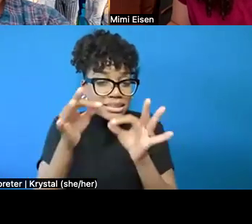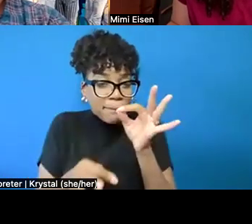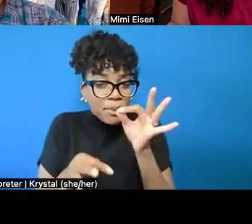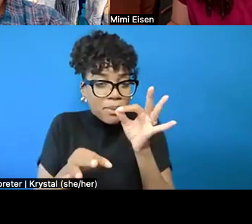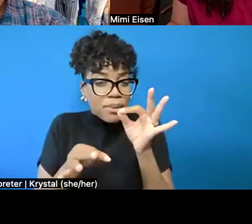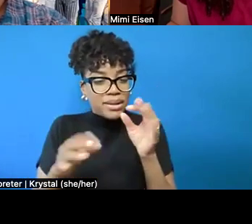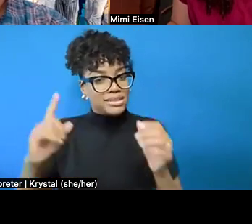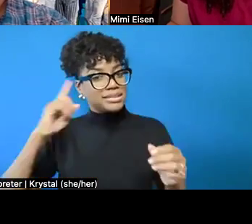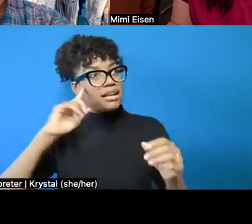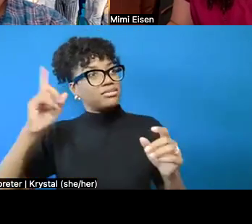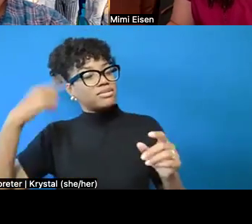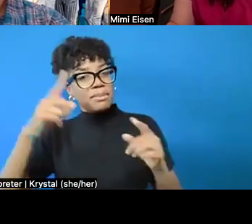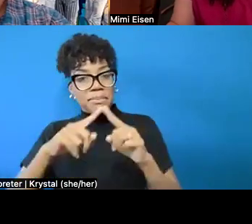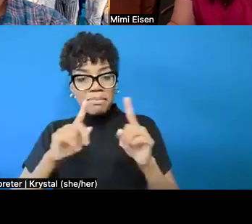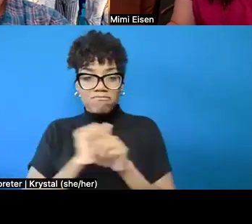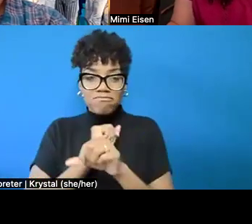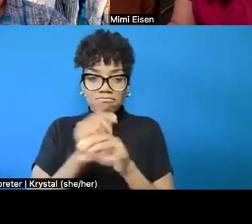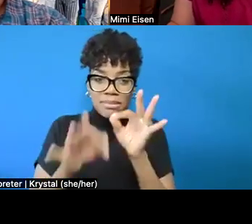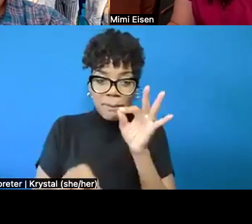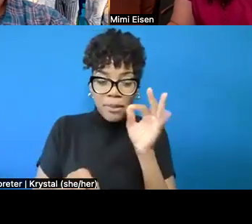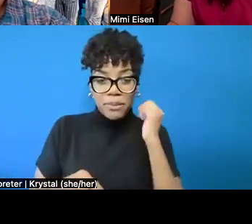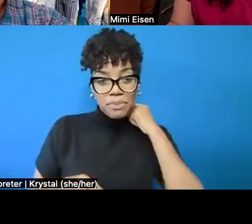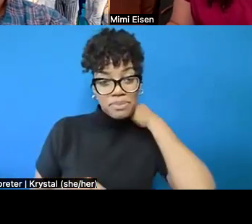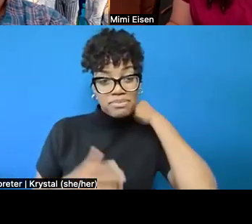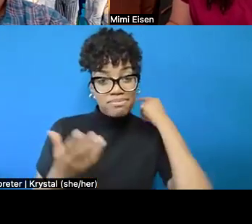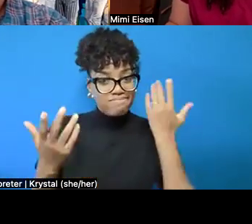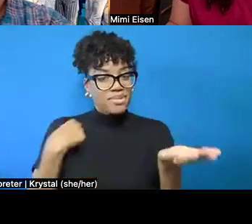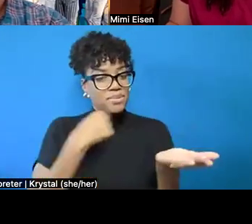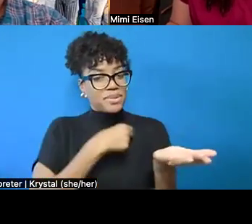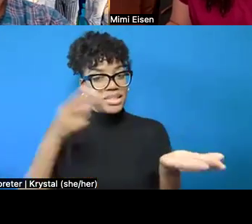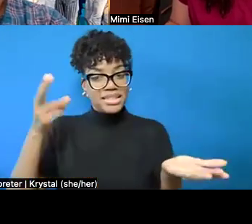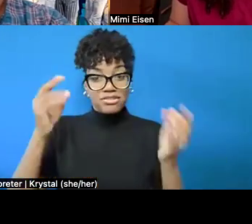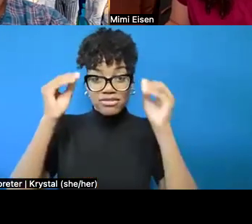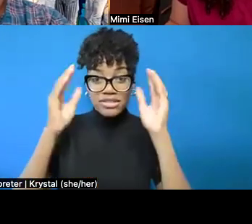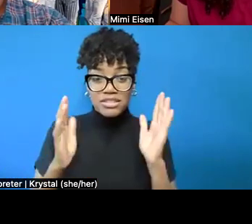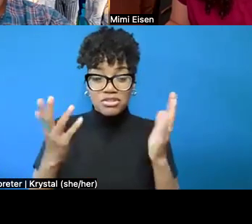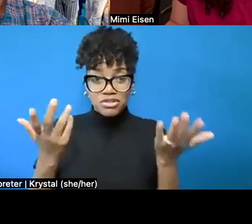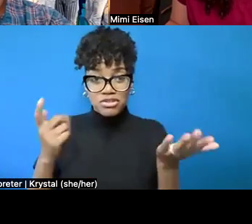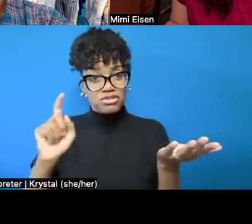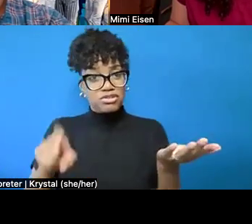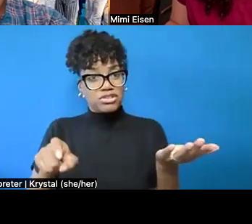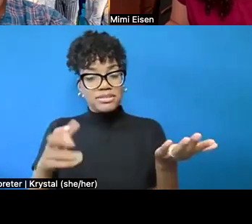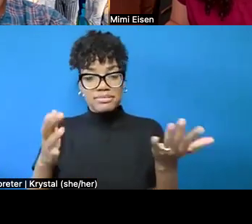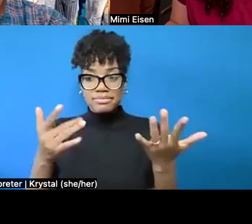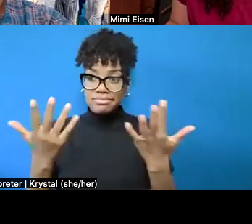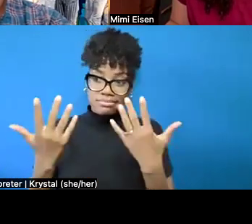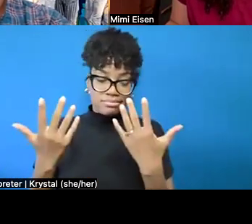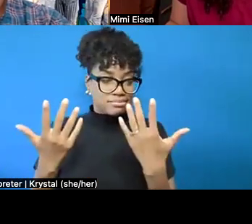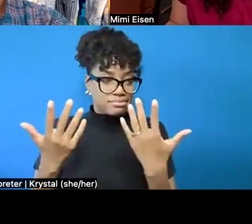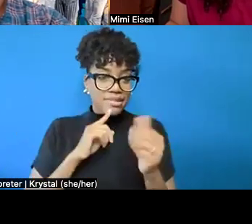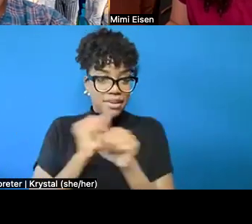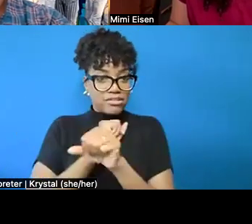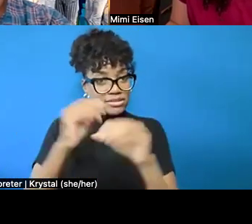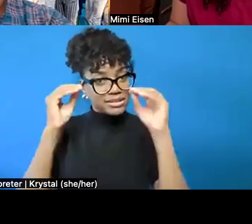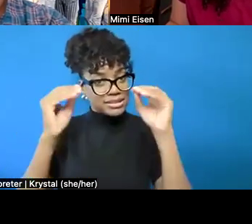are expected to do. And so as history teachers, we should also, teach our students to be